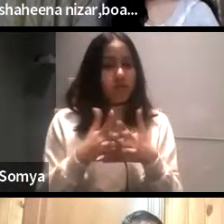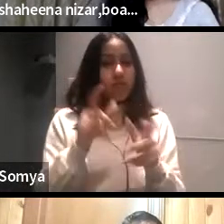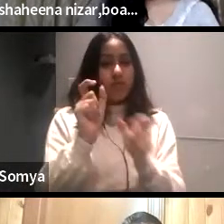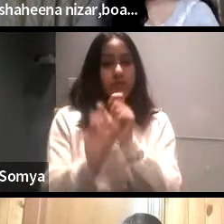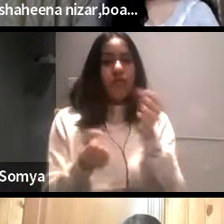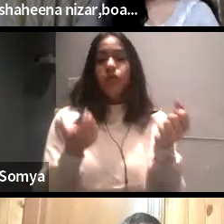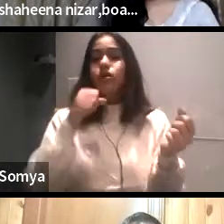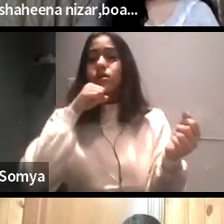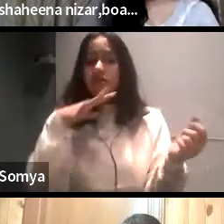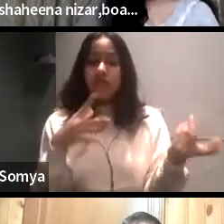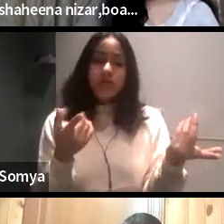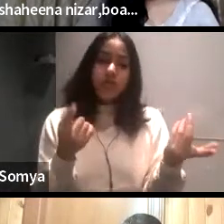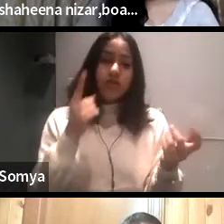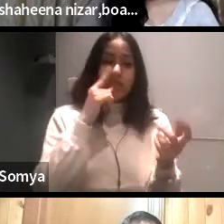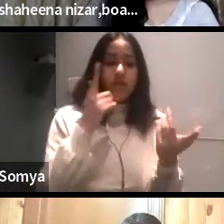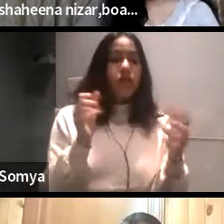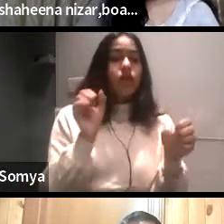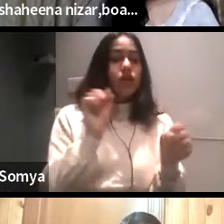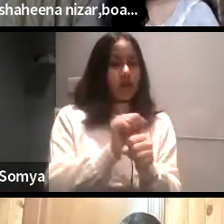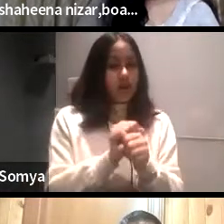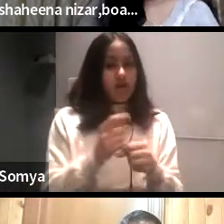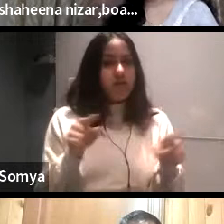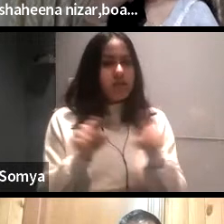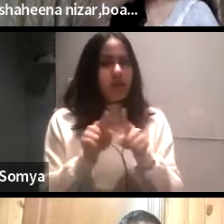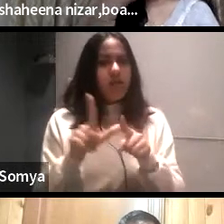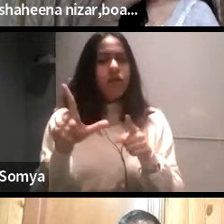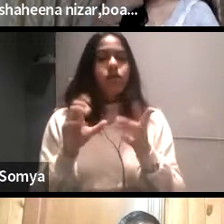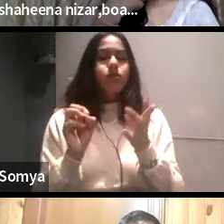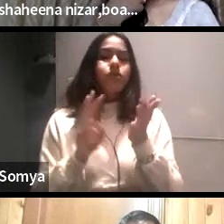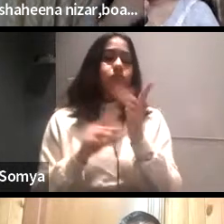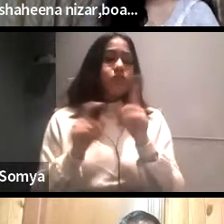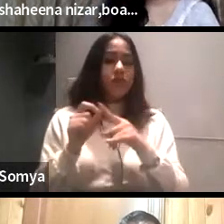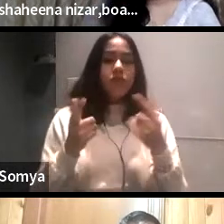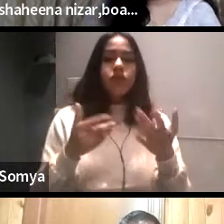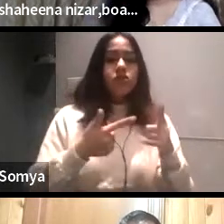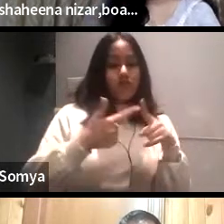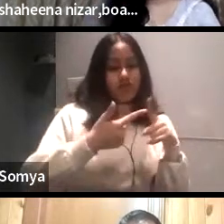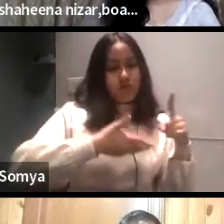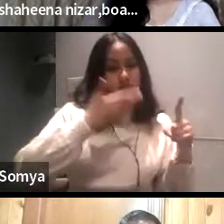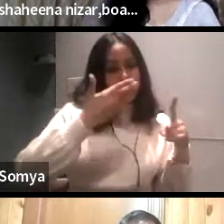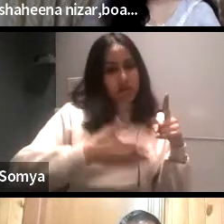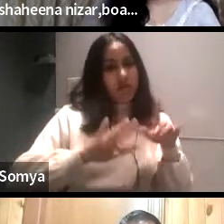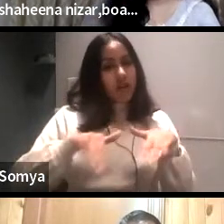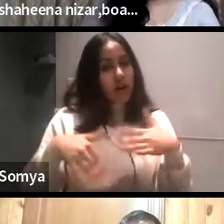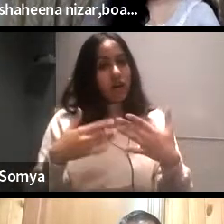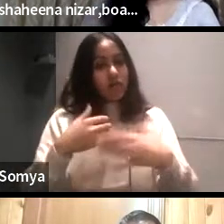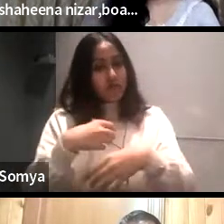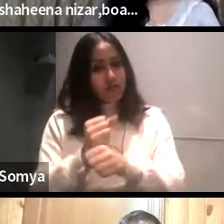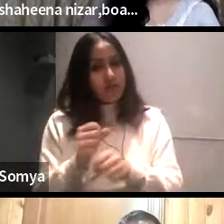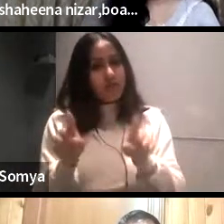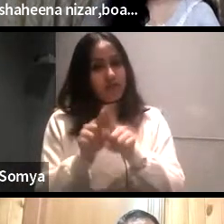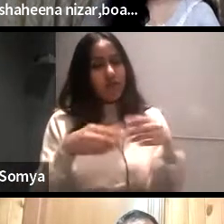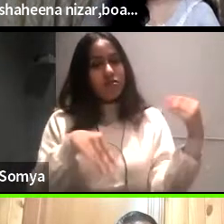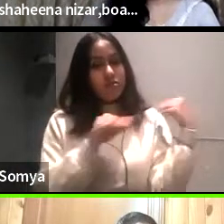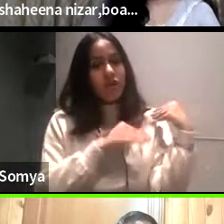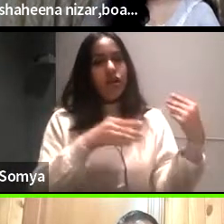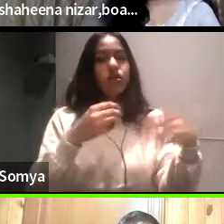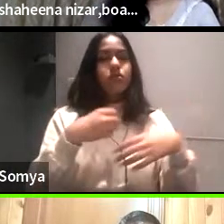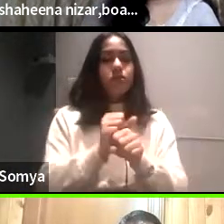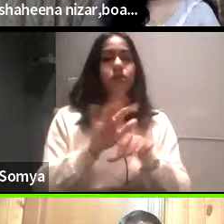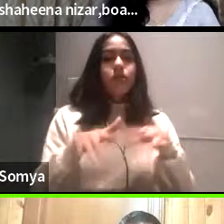young individuals who wanted to work on the looms. She trained them to make the Paithani sari.